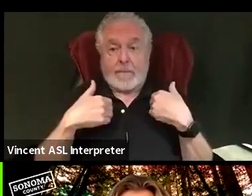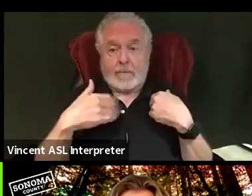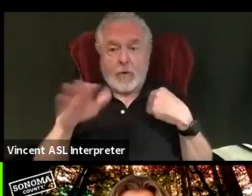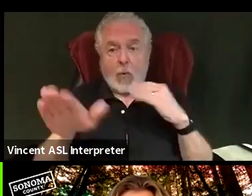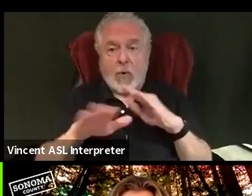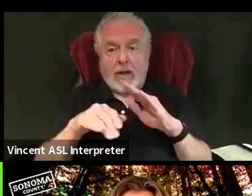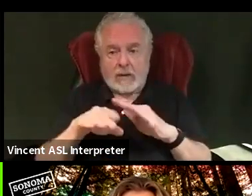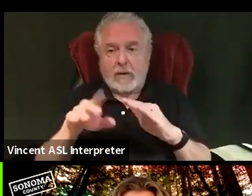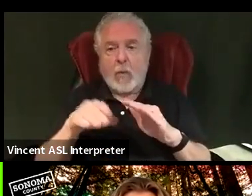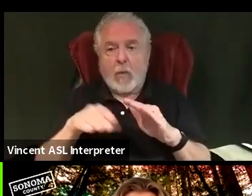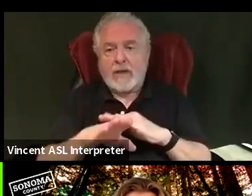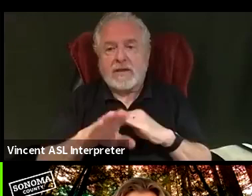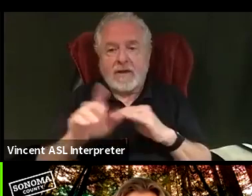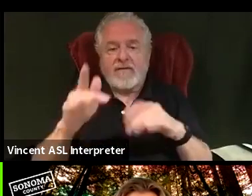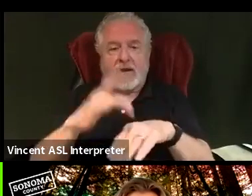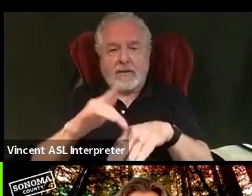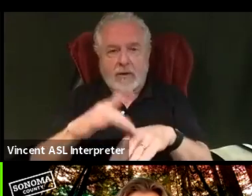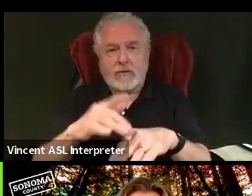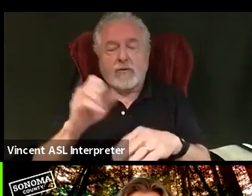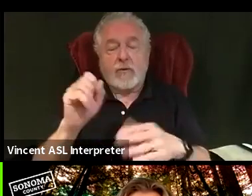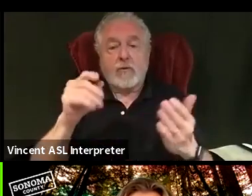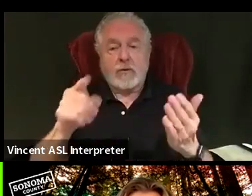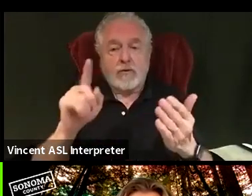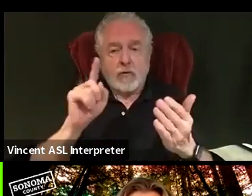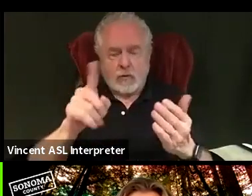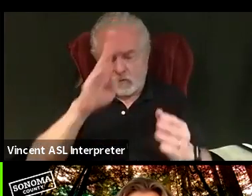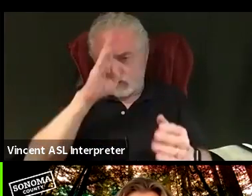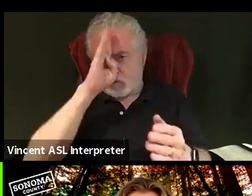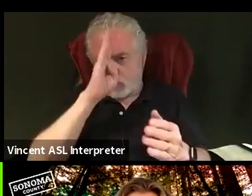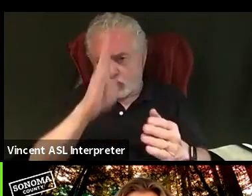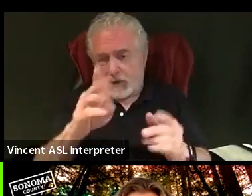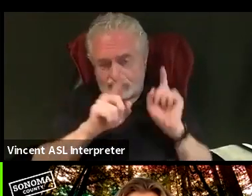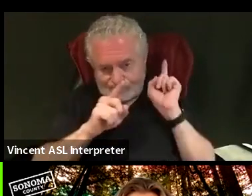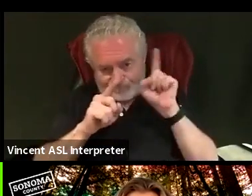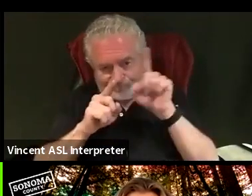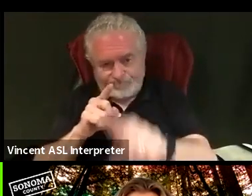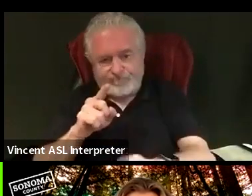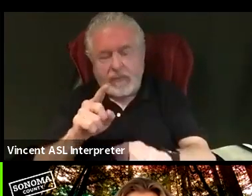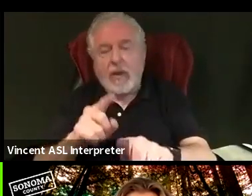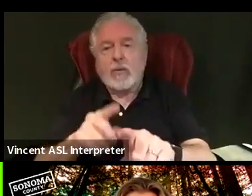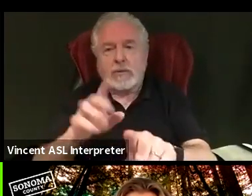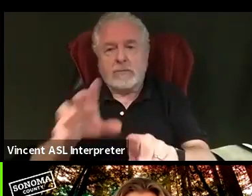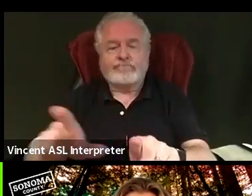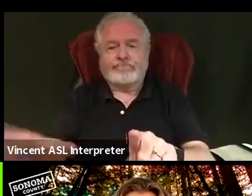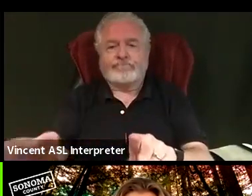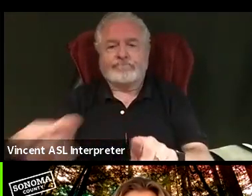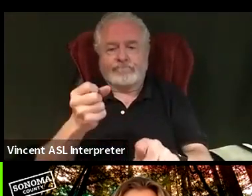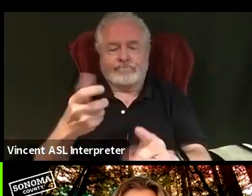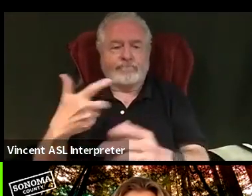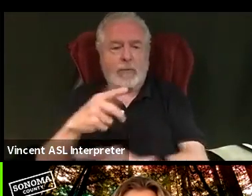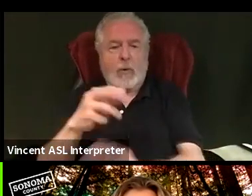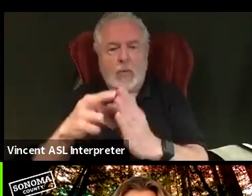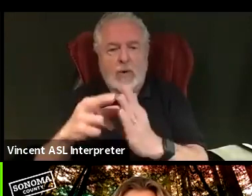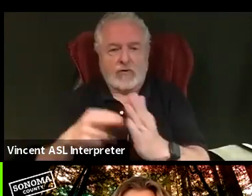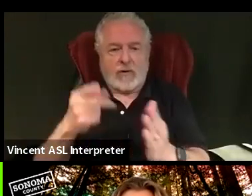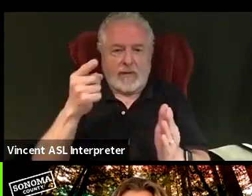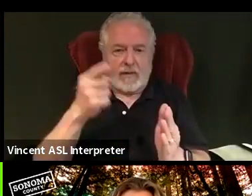walk-in appointment or walk-ins available. So you can go straight there and they will take you and register you right